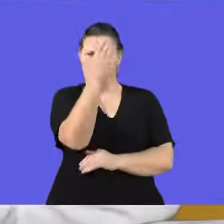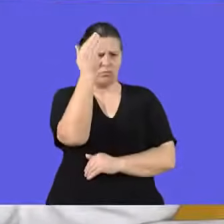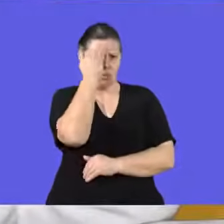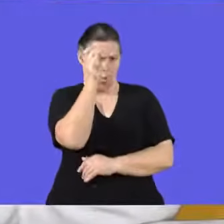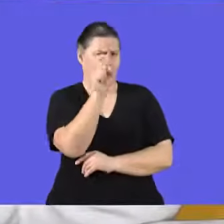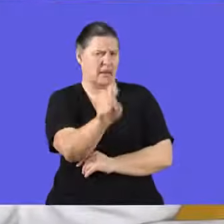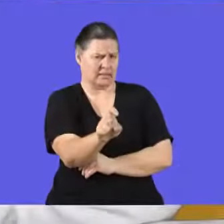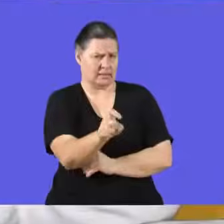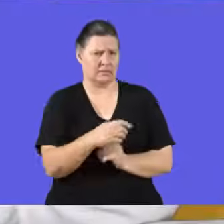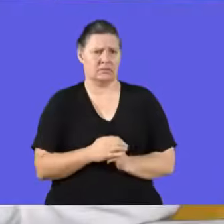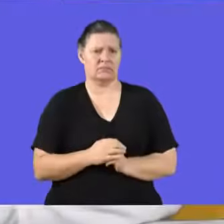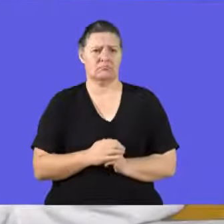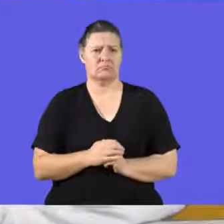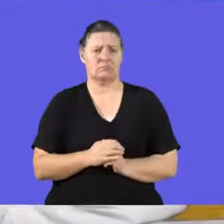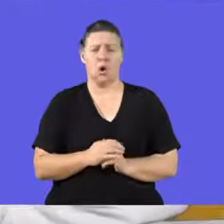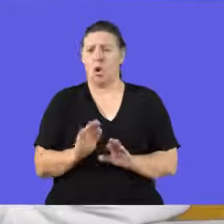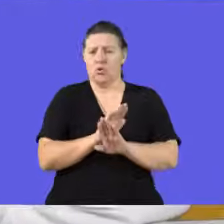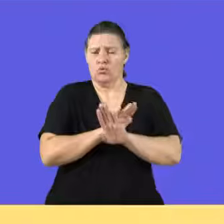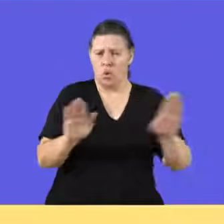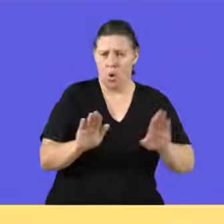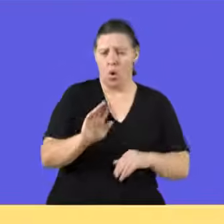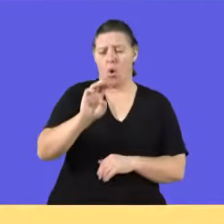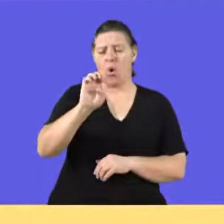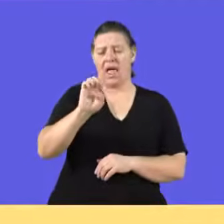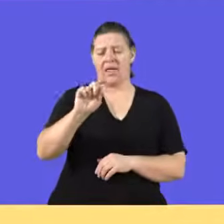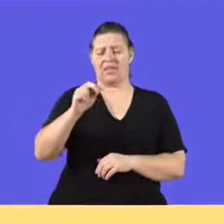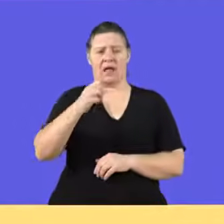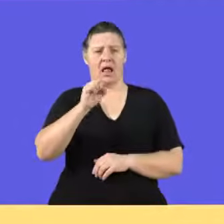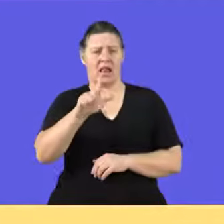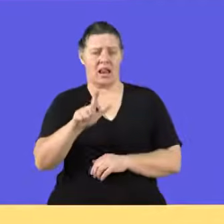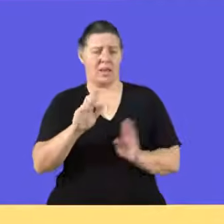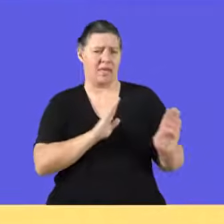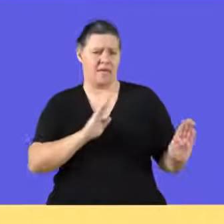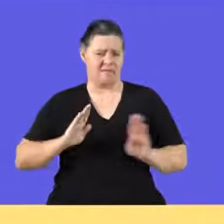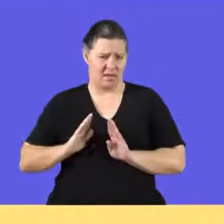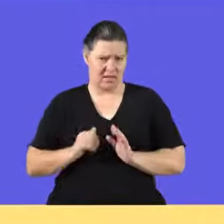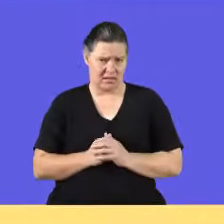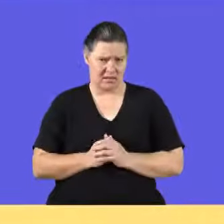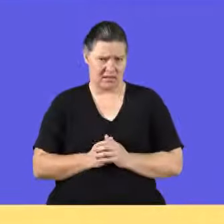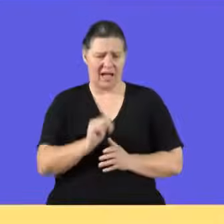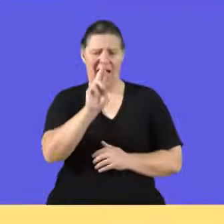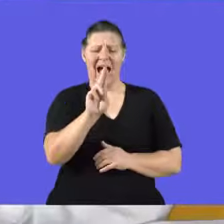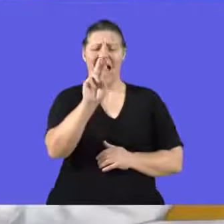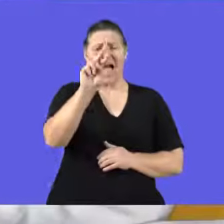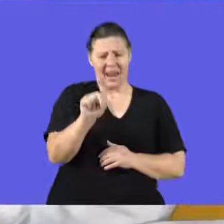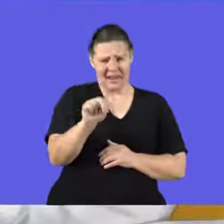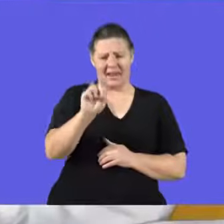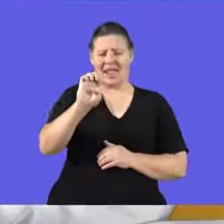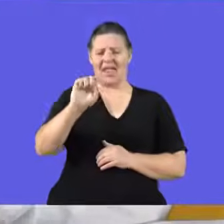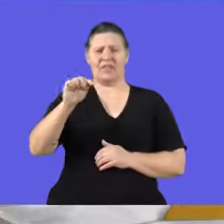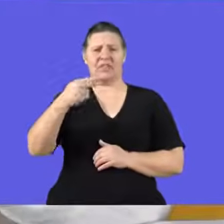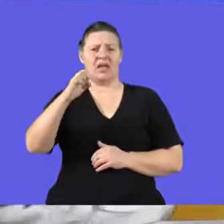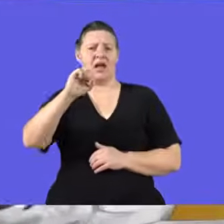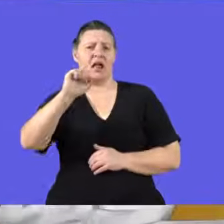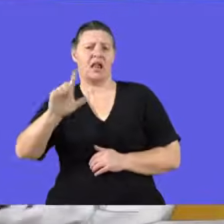that you have to know is unethical behavior. Unethical behavior. The moment you hear the